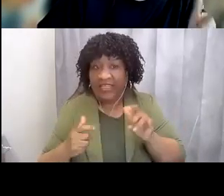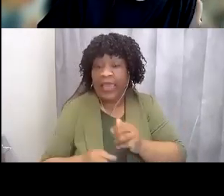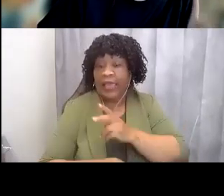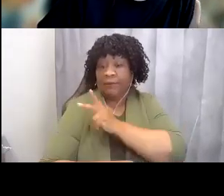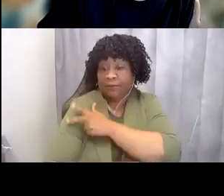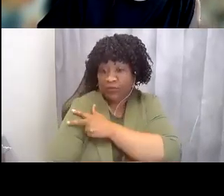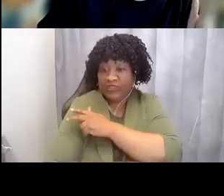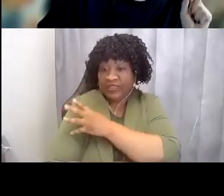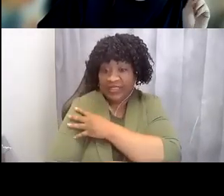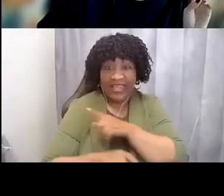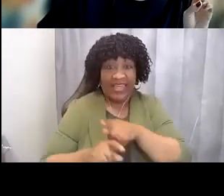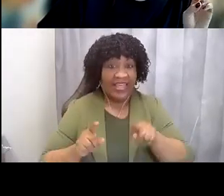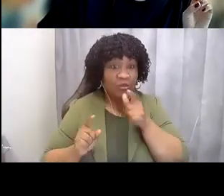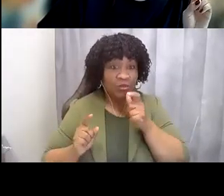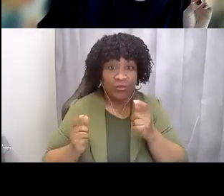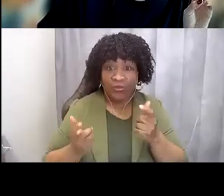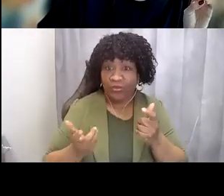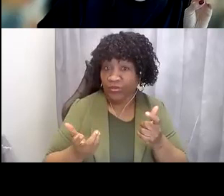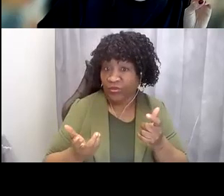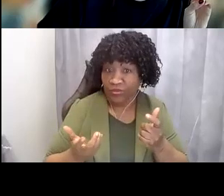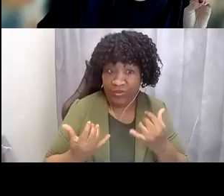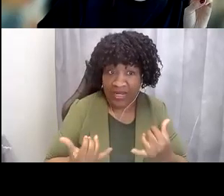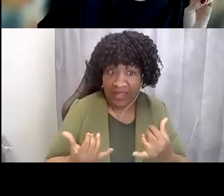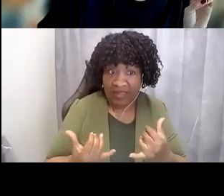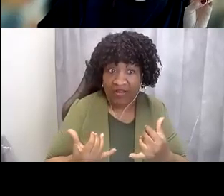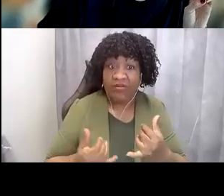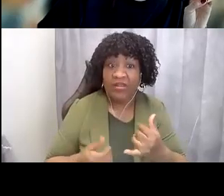and they've gotten boosted is